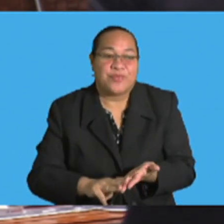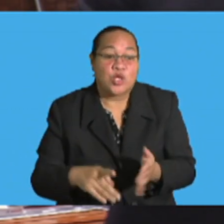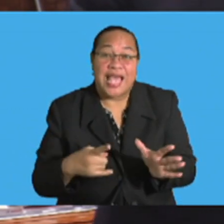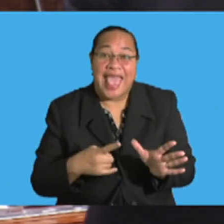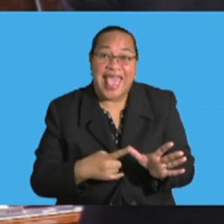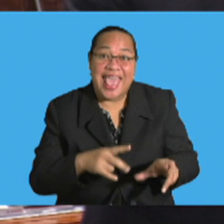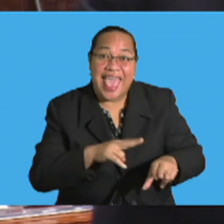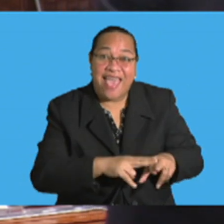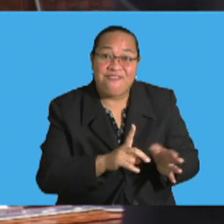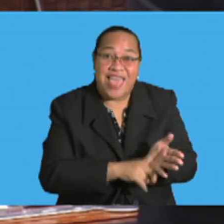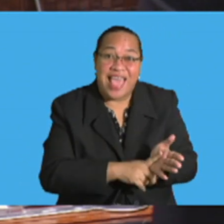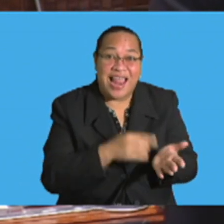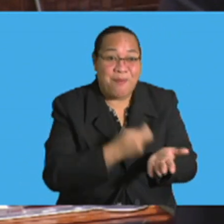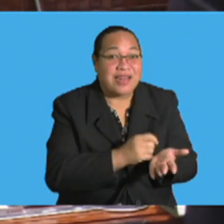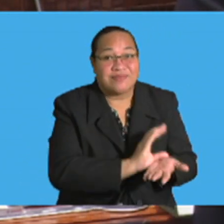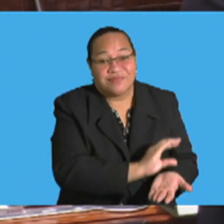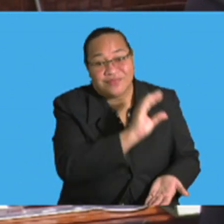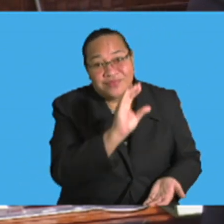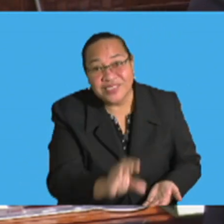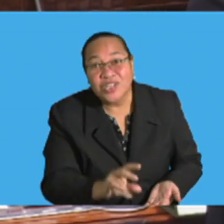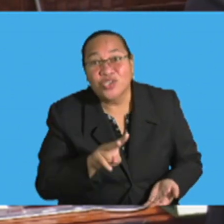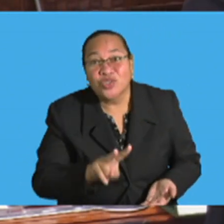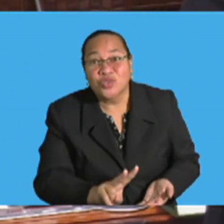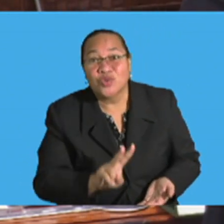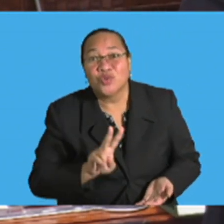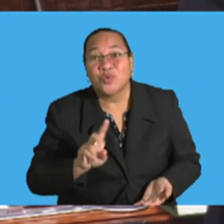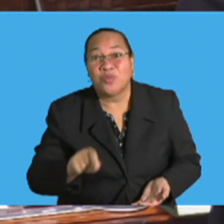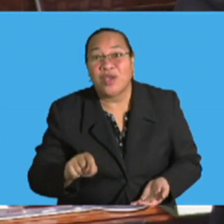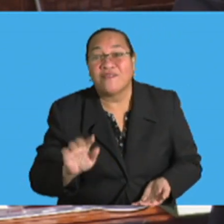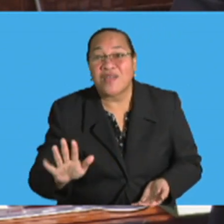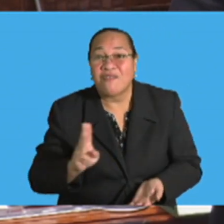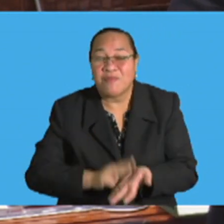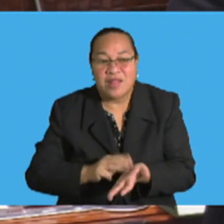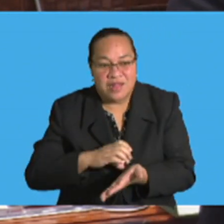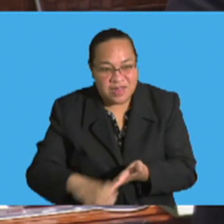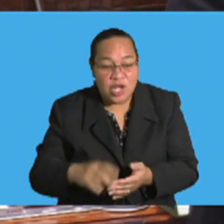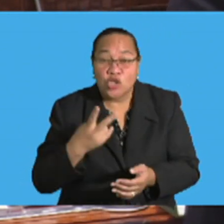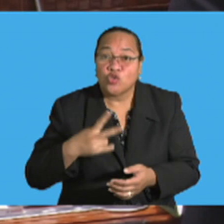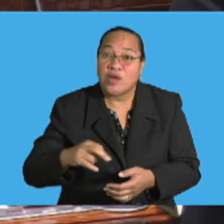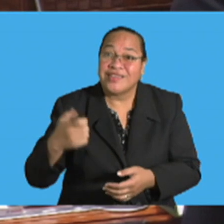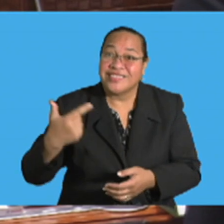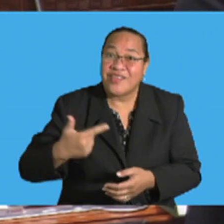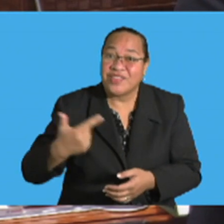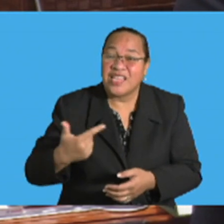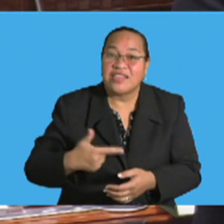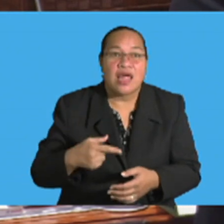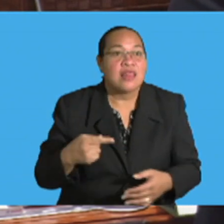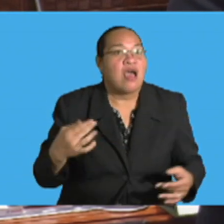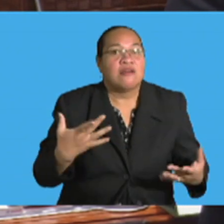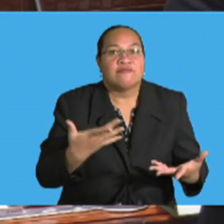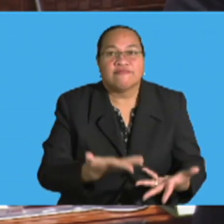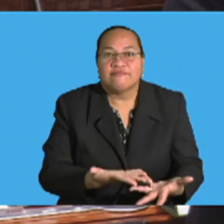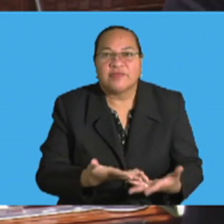put in 4.5 million. In 2017, the capital expenditure was 8.5 million. The net operating loss